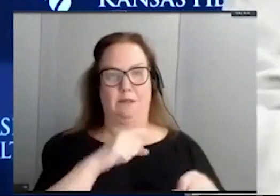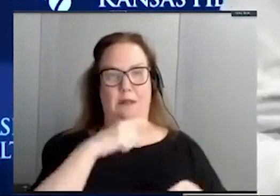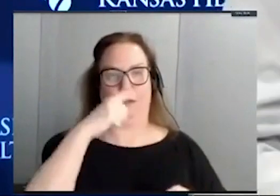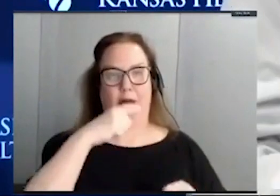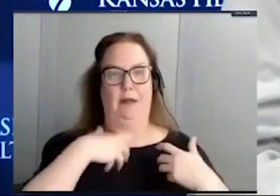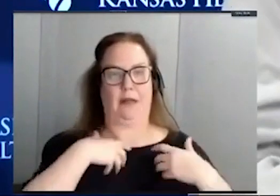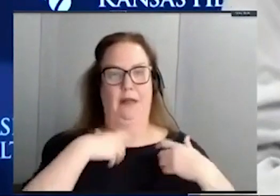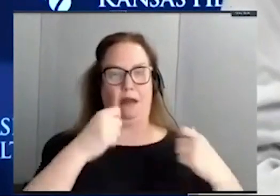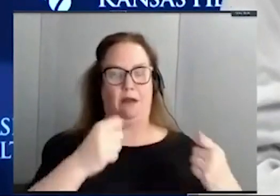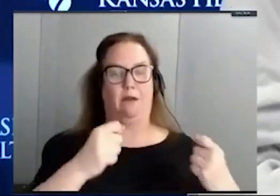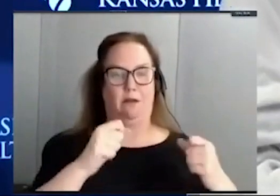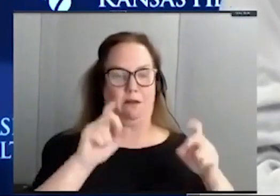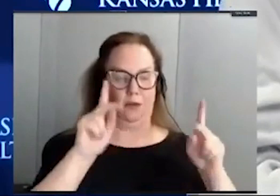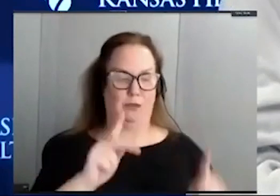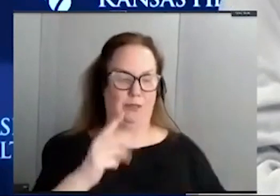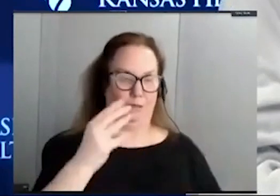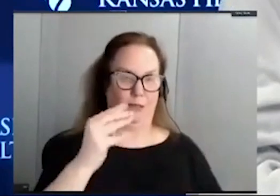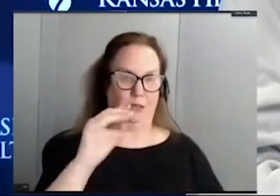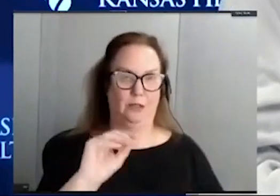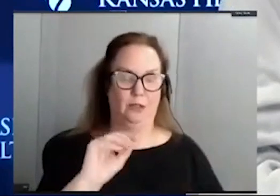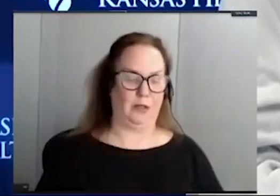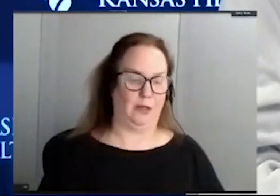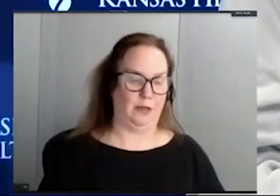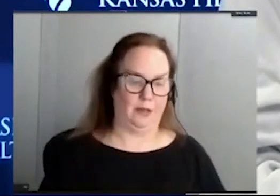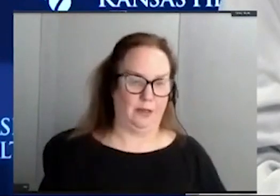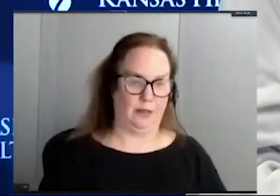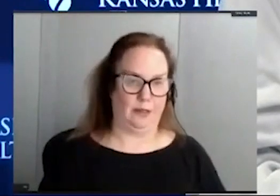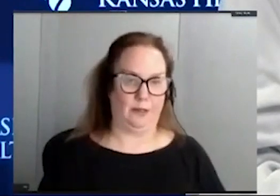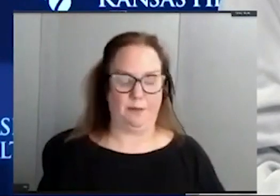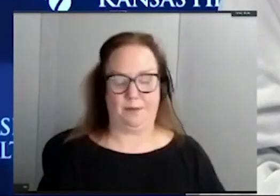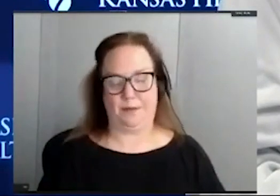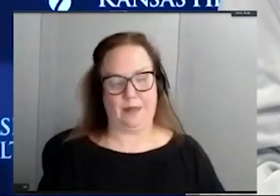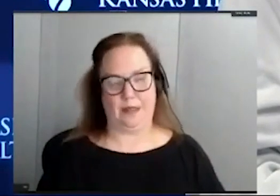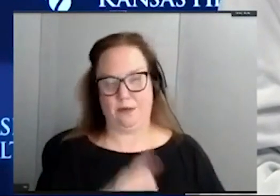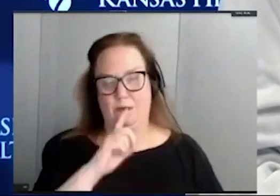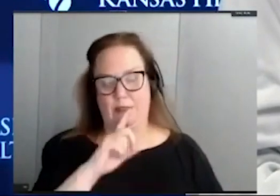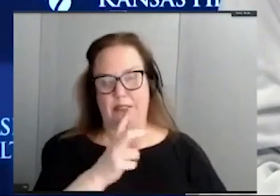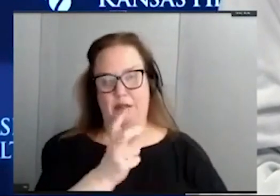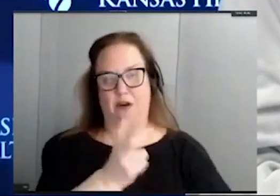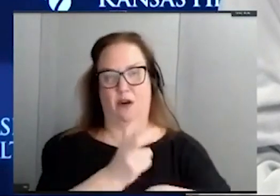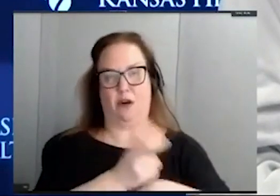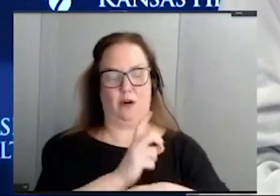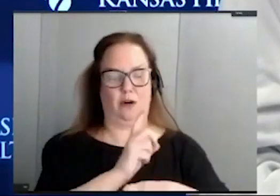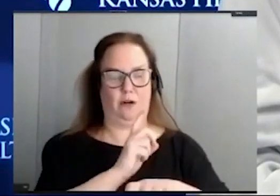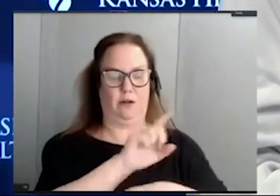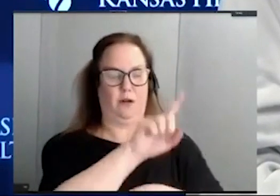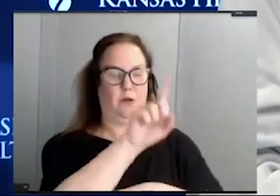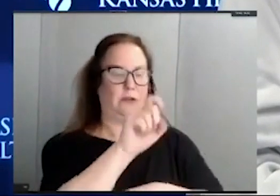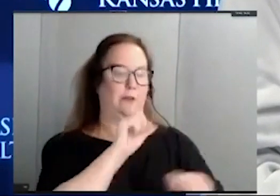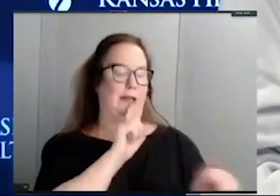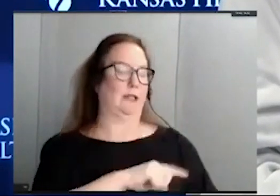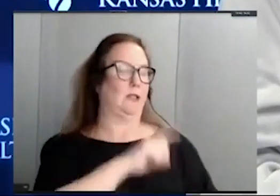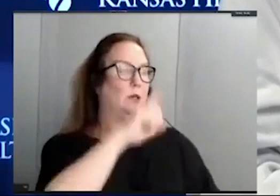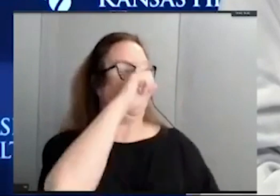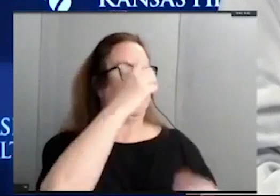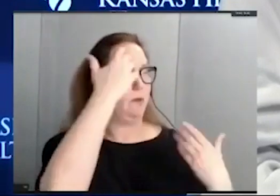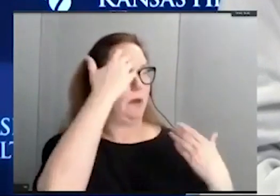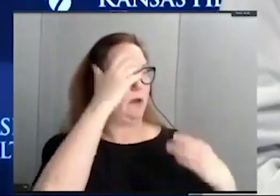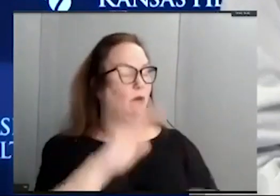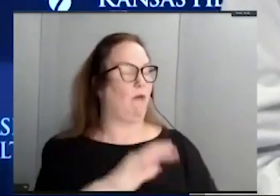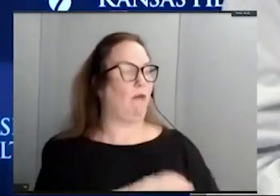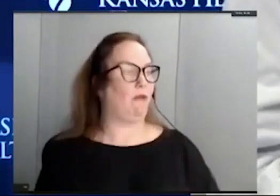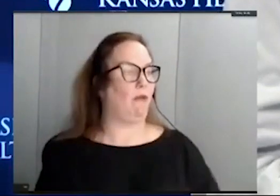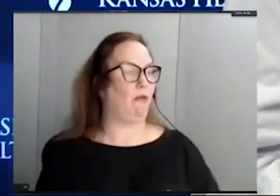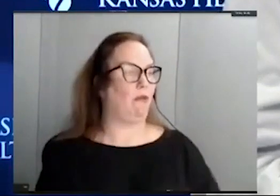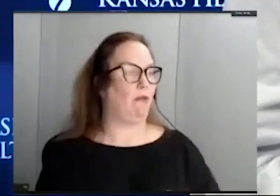Missouri. So it's a difficult question to know the answer to, because what we don't know is whether or not